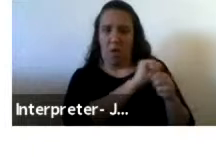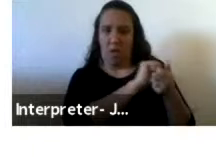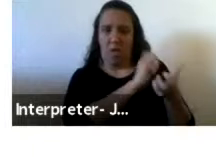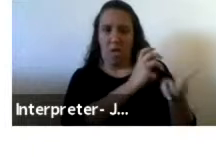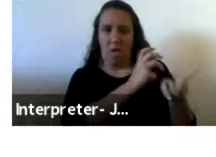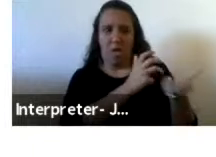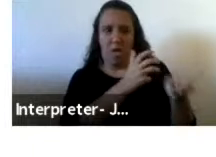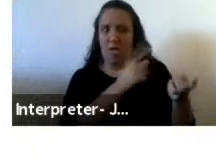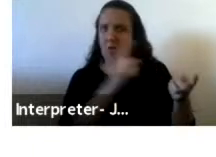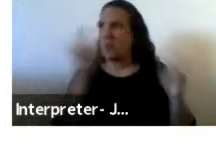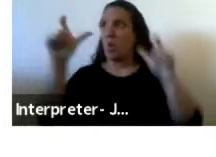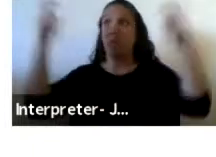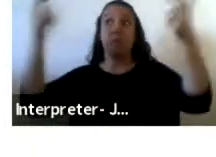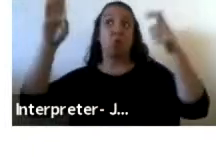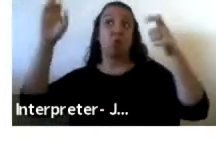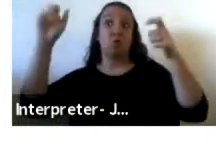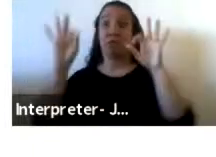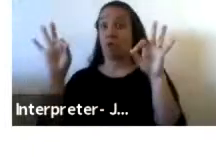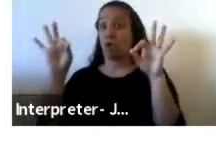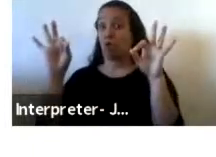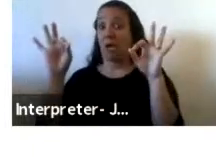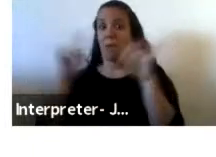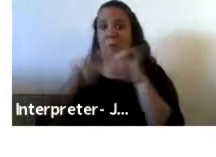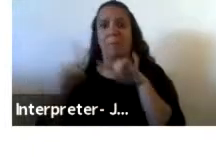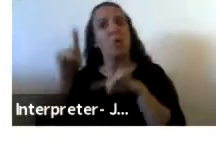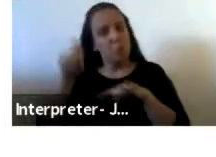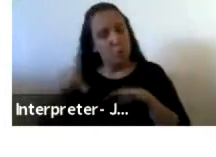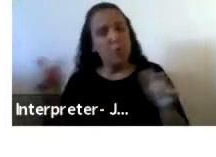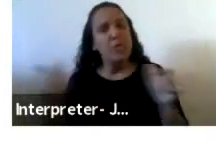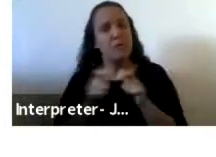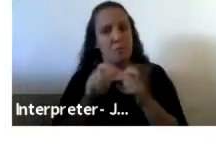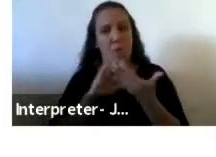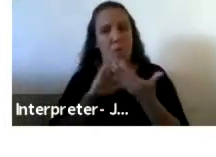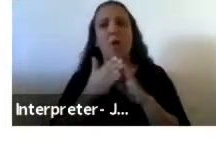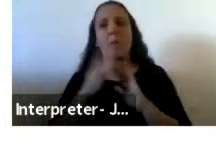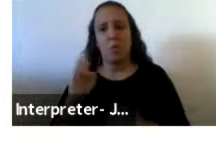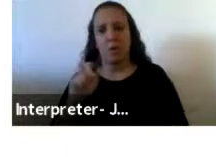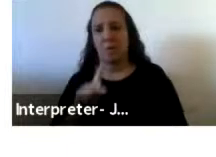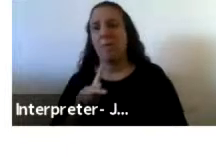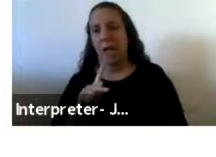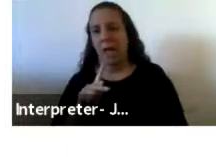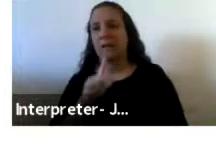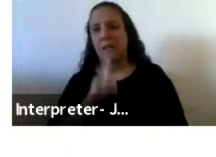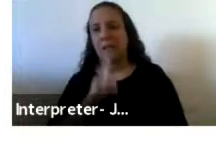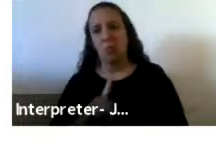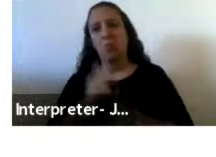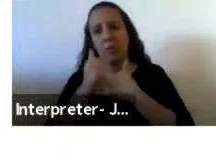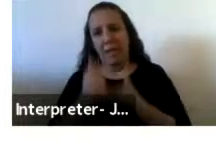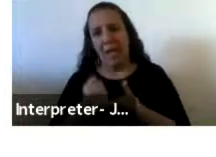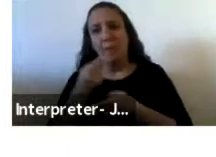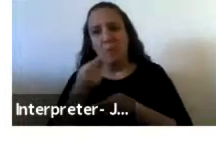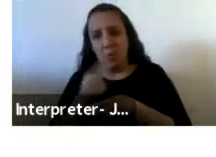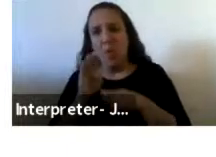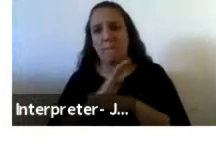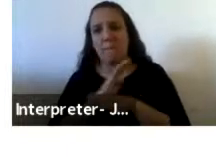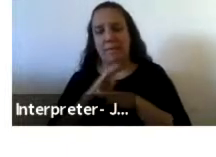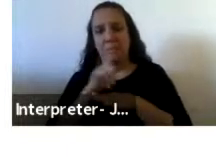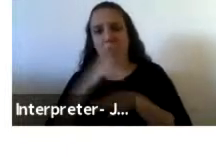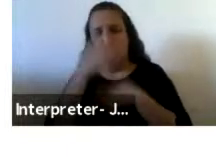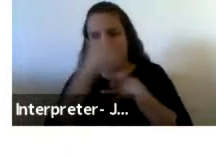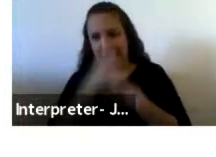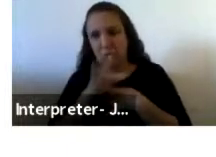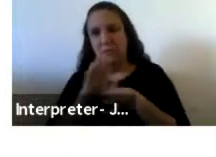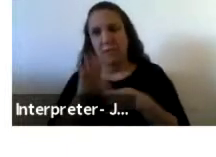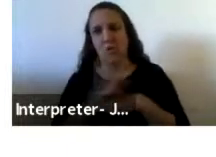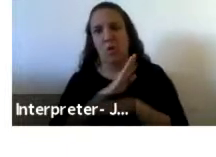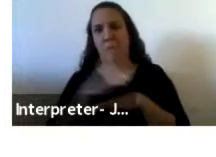these large banks, they're great, they're awesome, but you need a small community bank that will take an interest in you and your business. And I know a lot of businesses